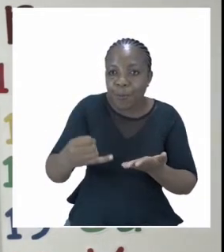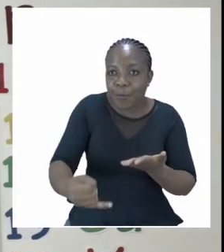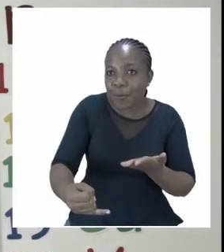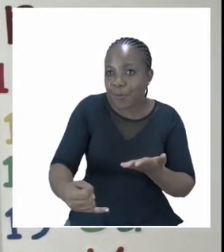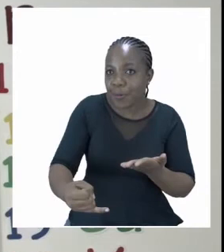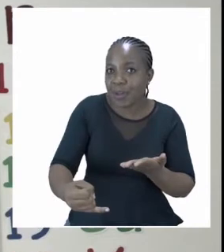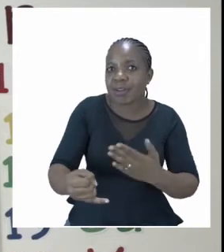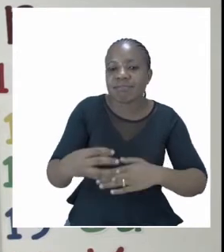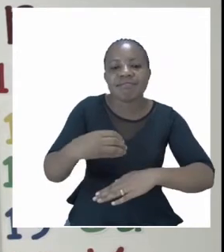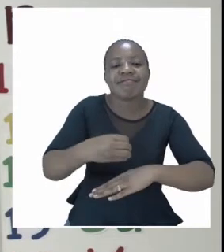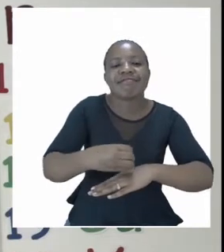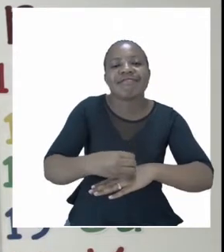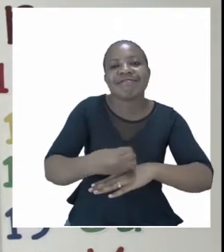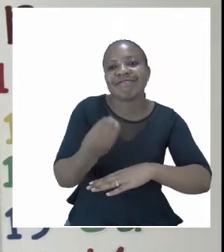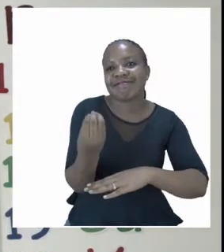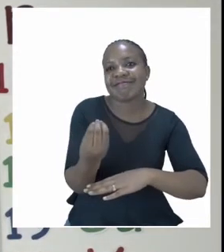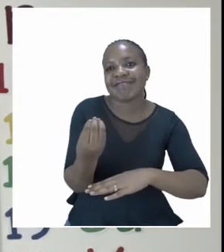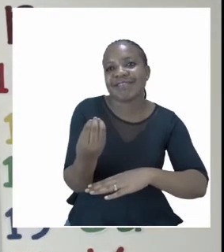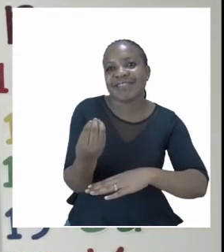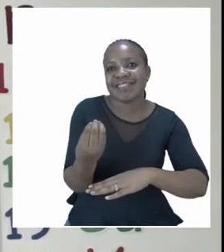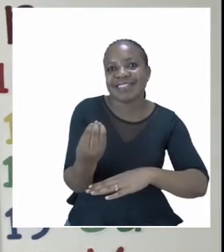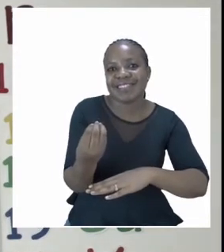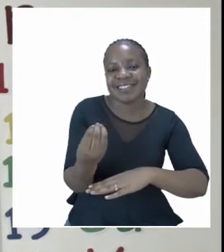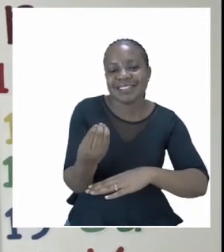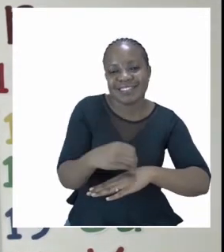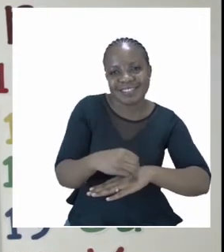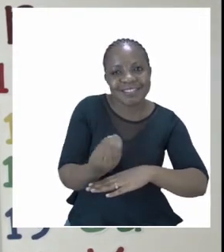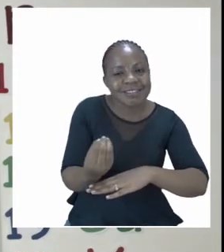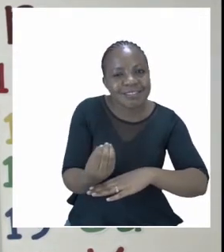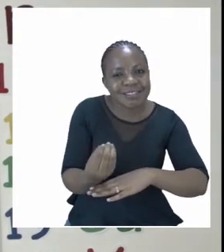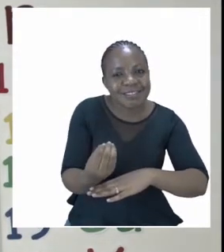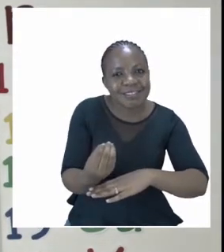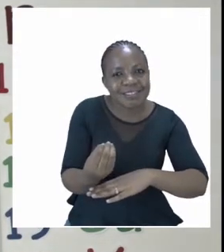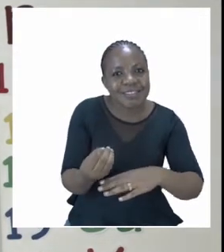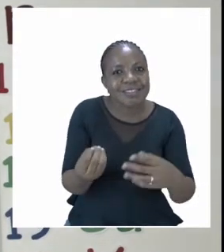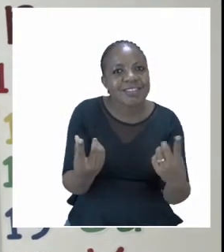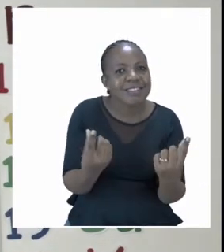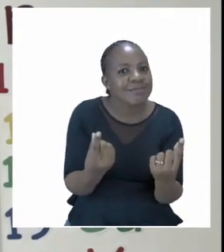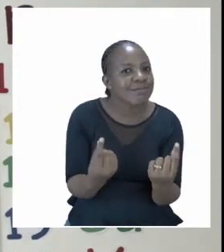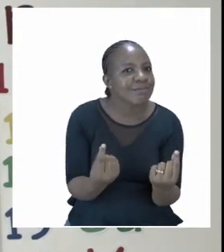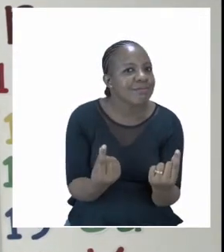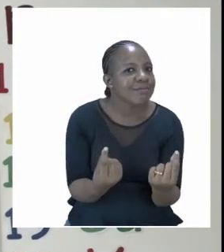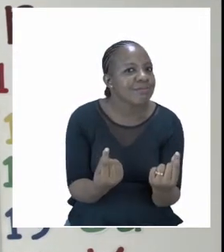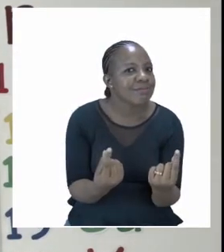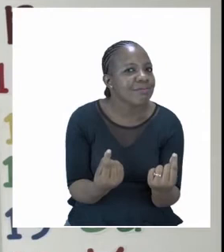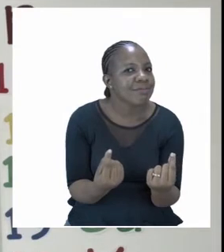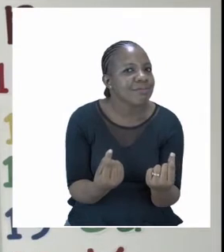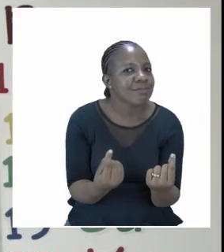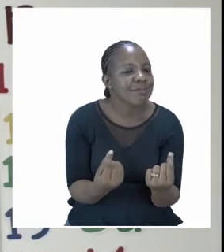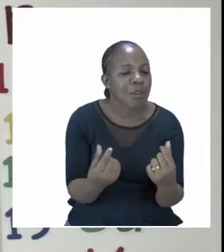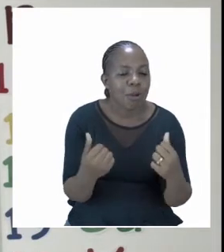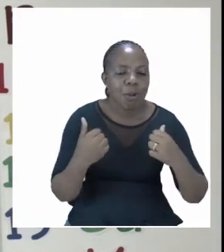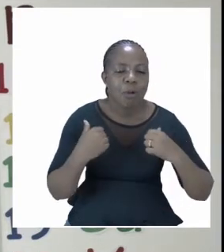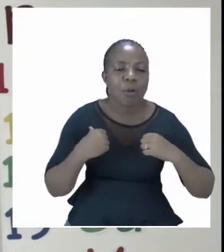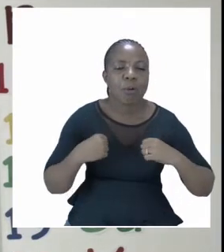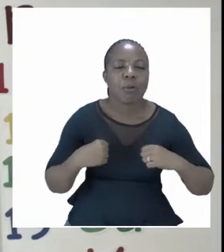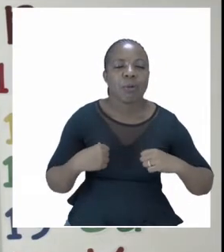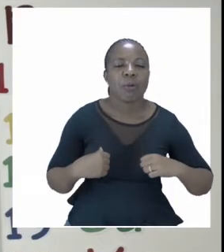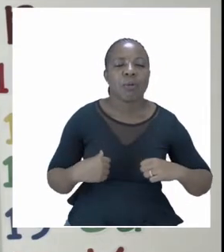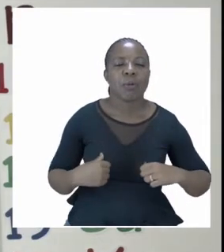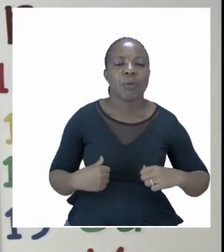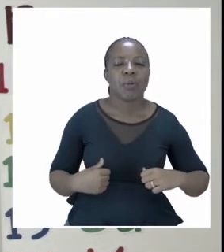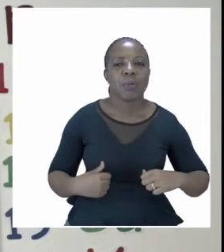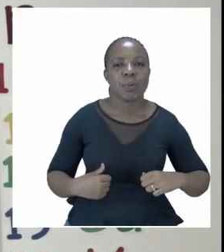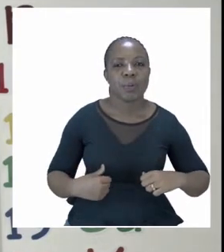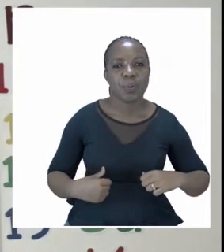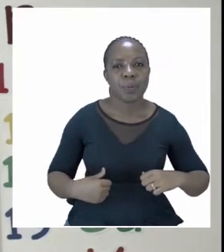is a Saturday. On Saturday, it's the day where we relax and rest. We are with